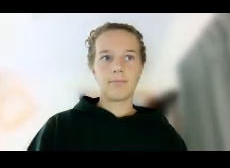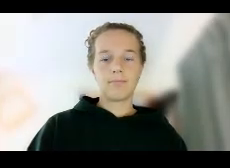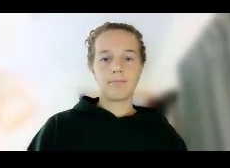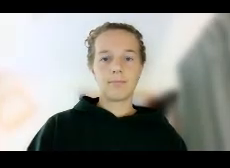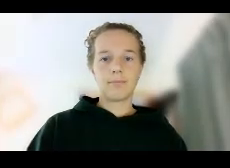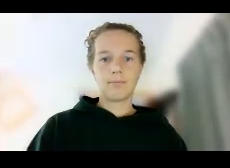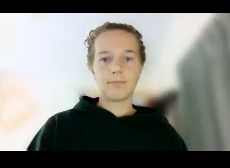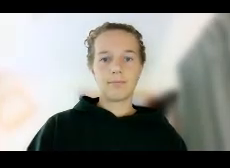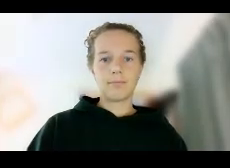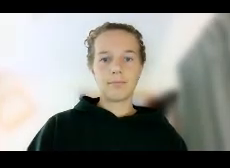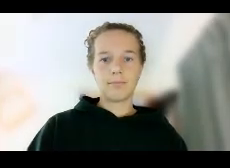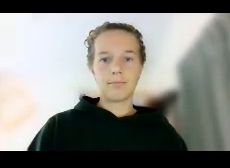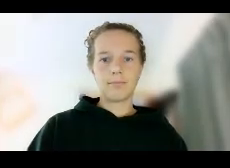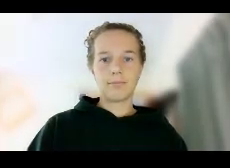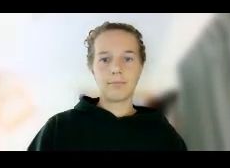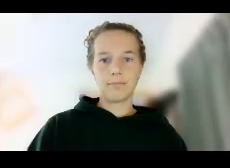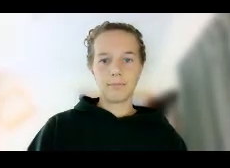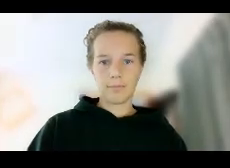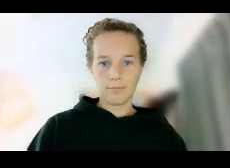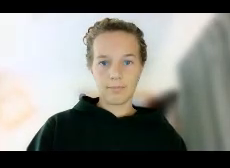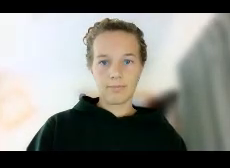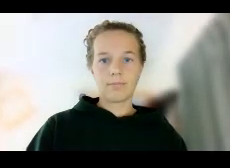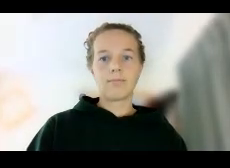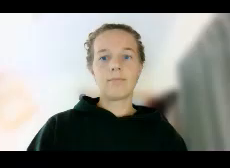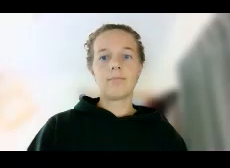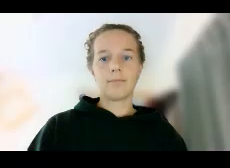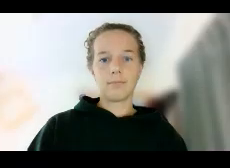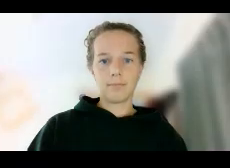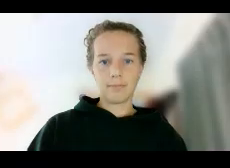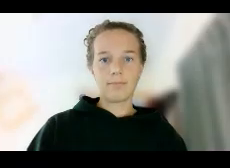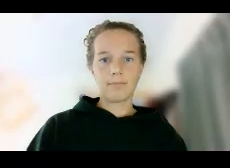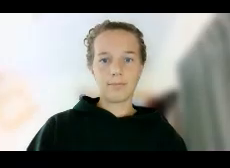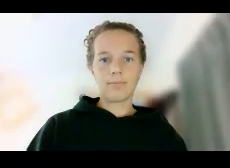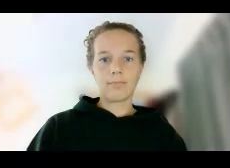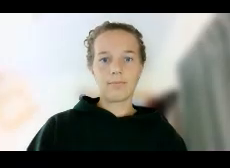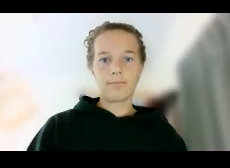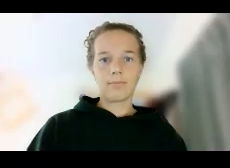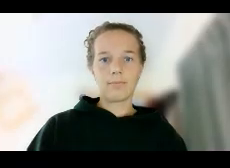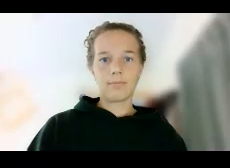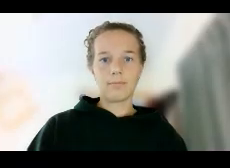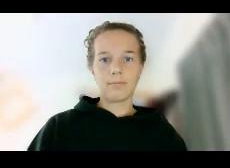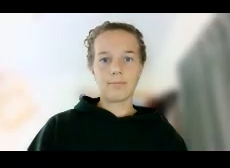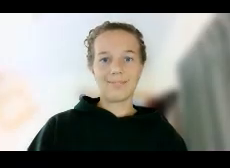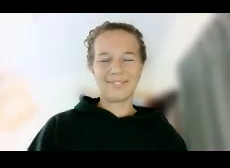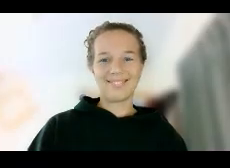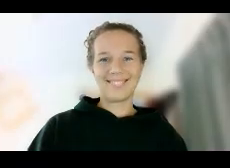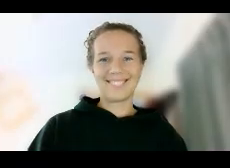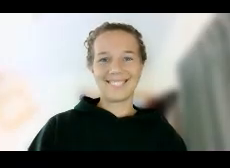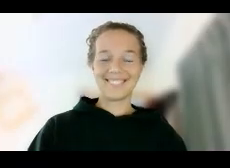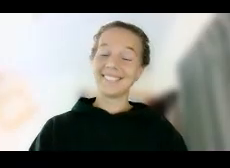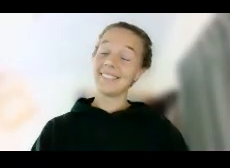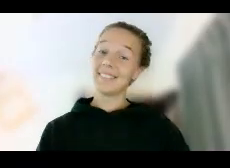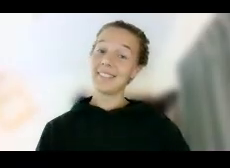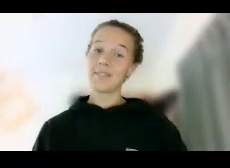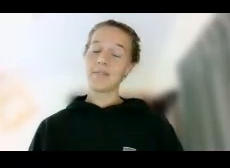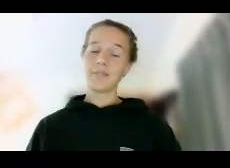can eat forage fish, or they can primarily eat zooplankton if they need to. Fun anecdote about